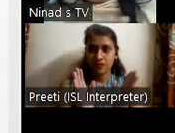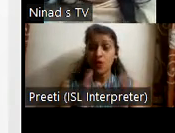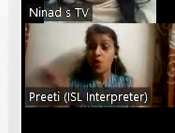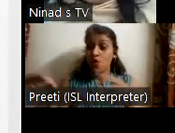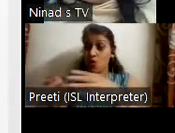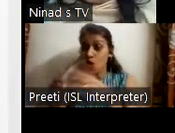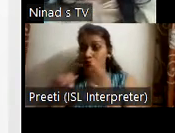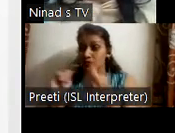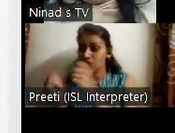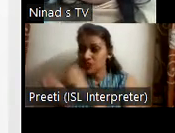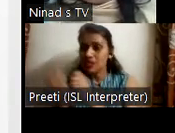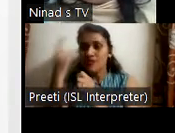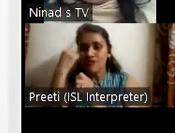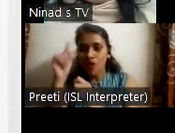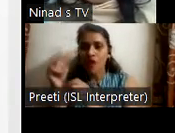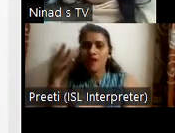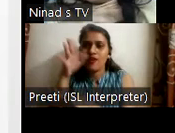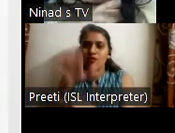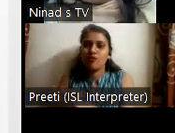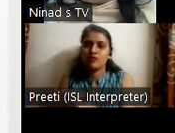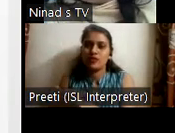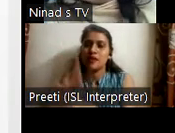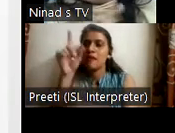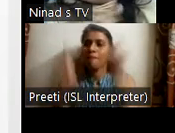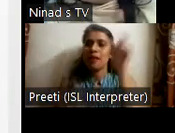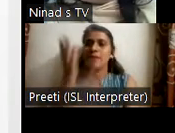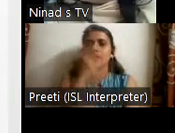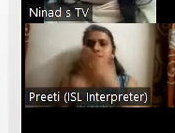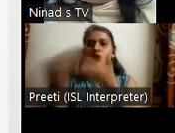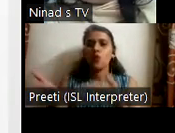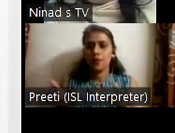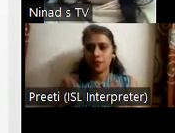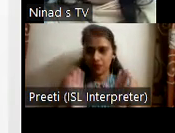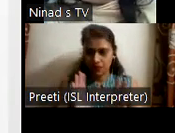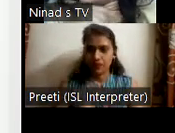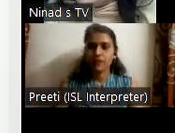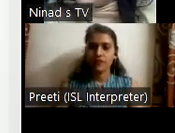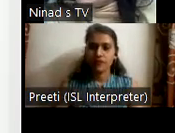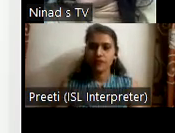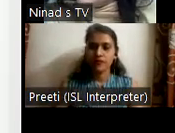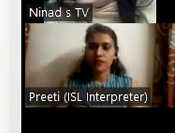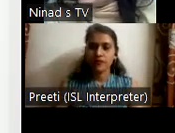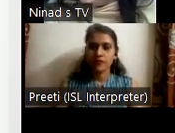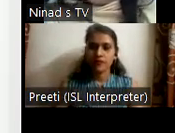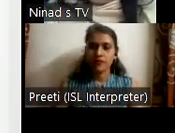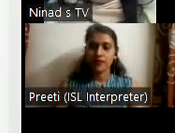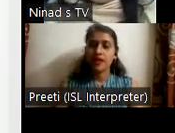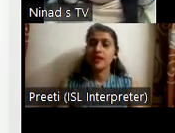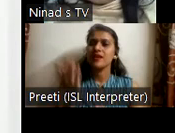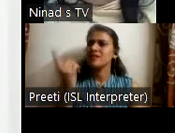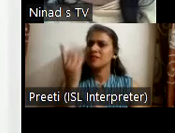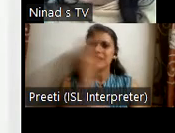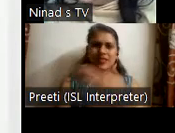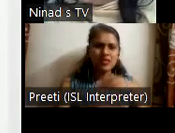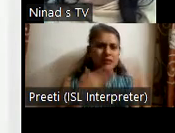change for inclusion of people with disability. The society has to take responsibility to make the roads disabled friendly, make